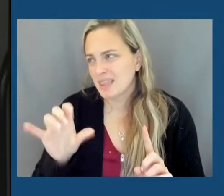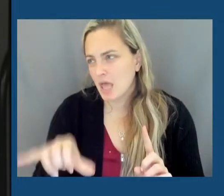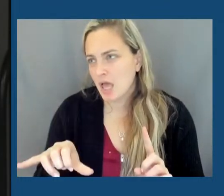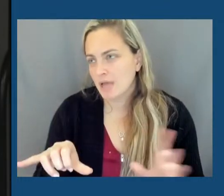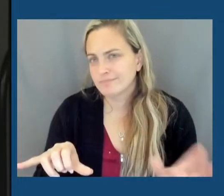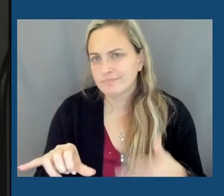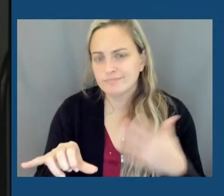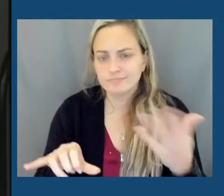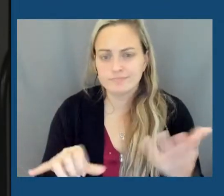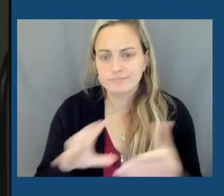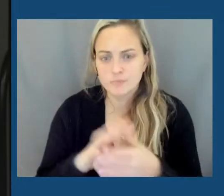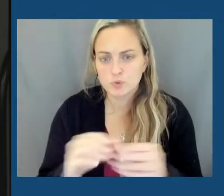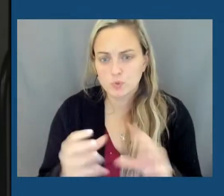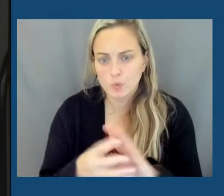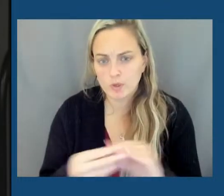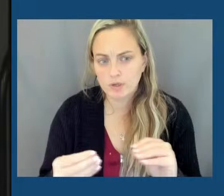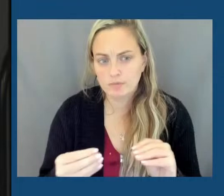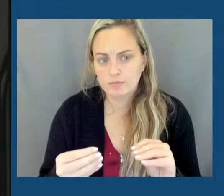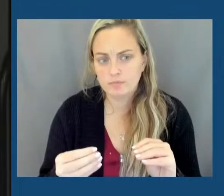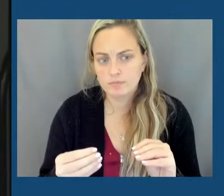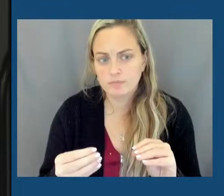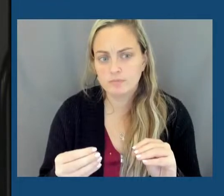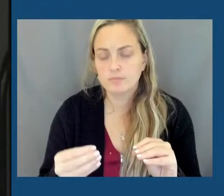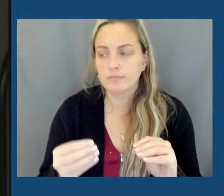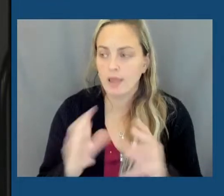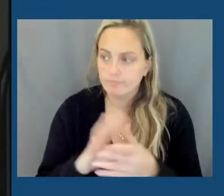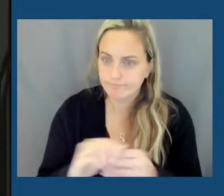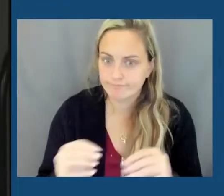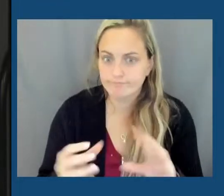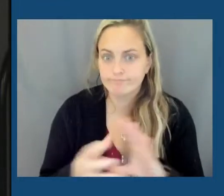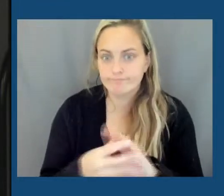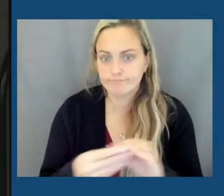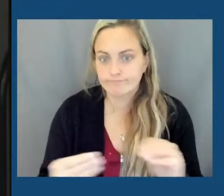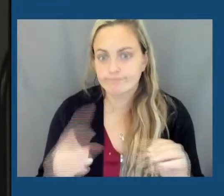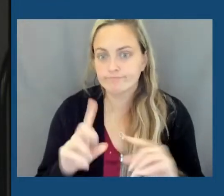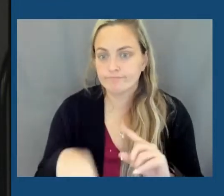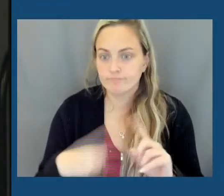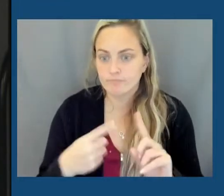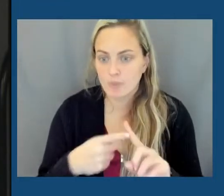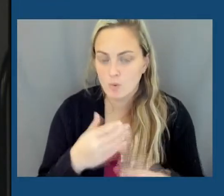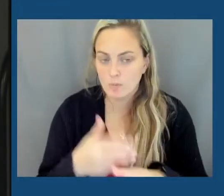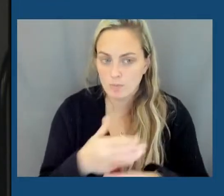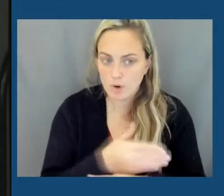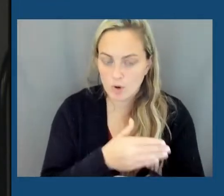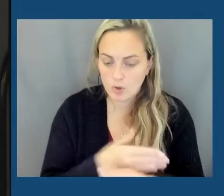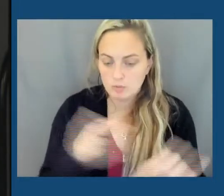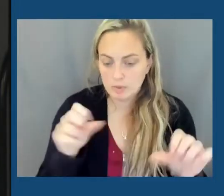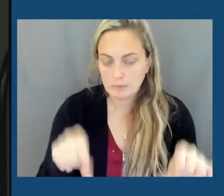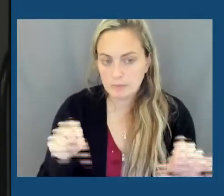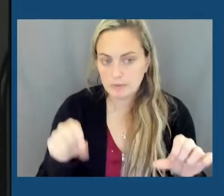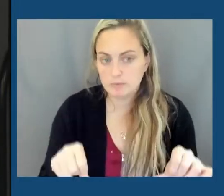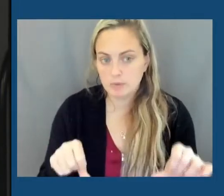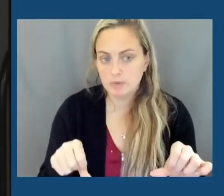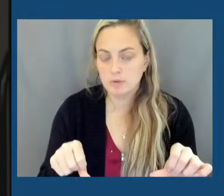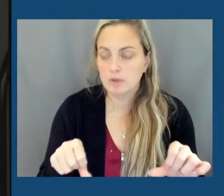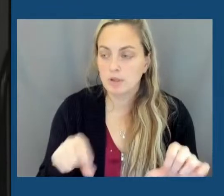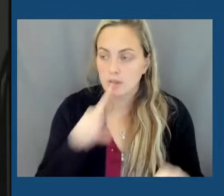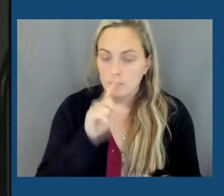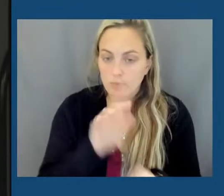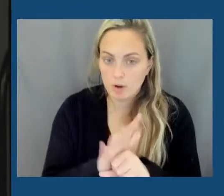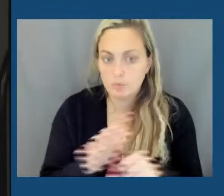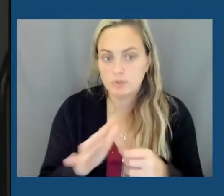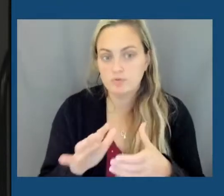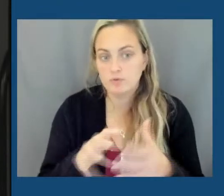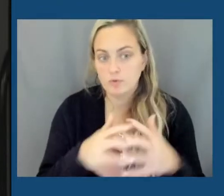the story, and telling the story about progress being possible and the promise of America